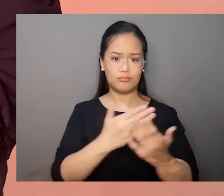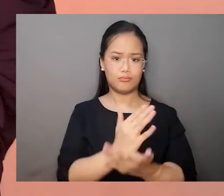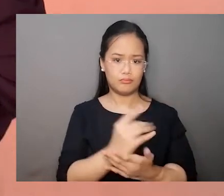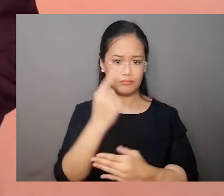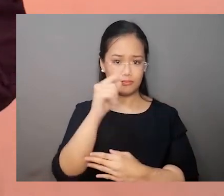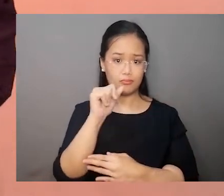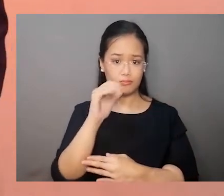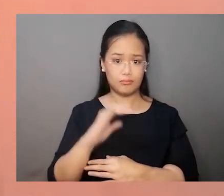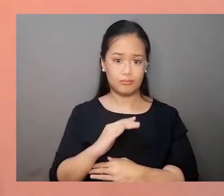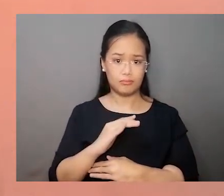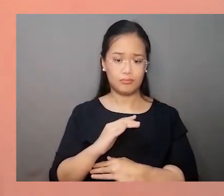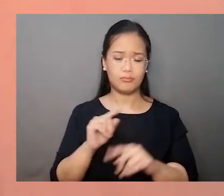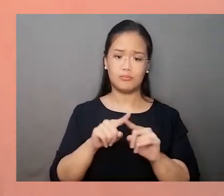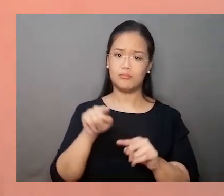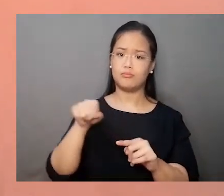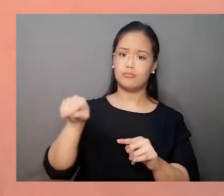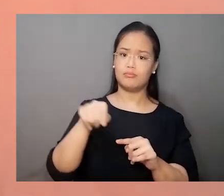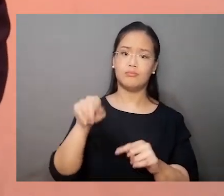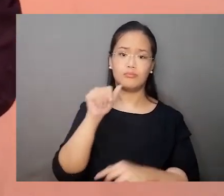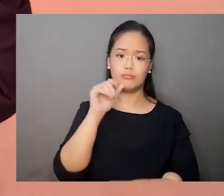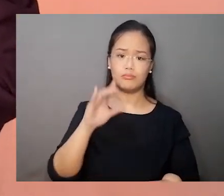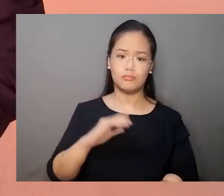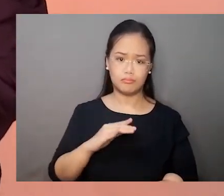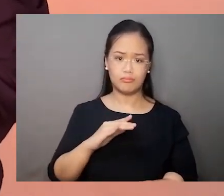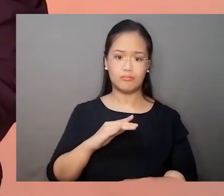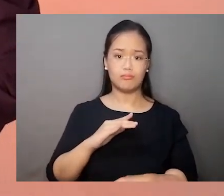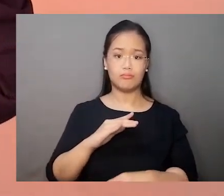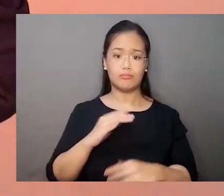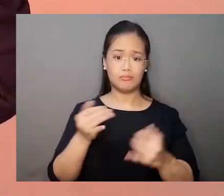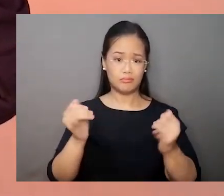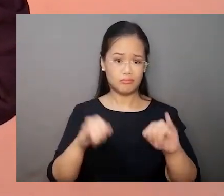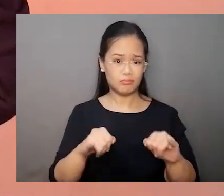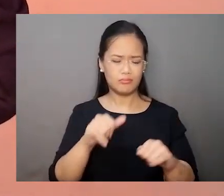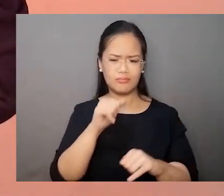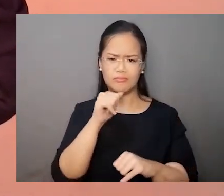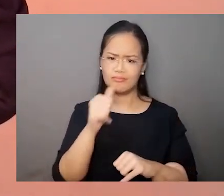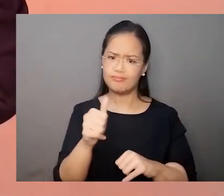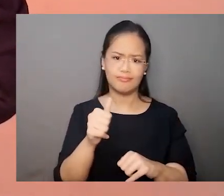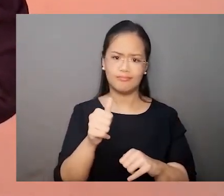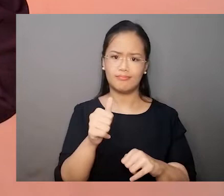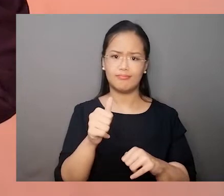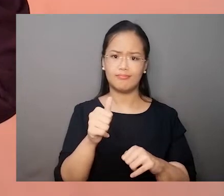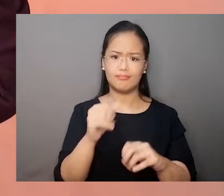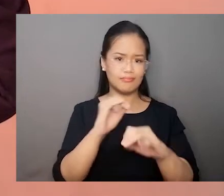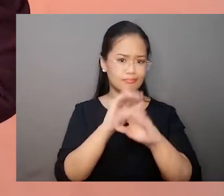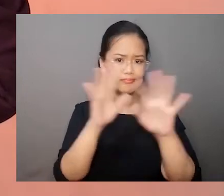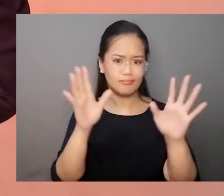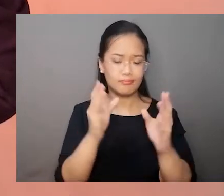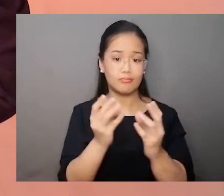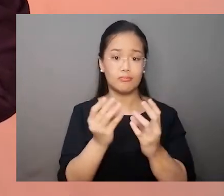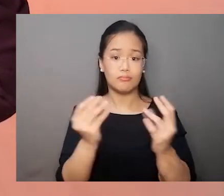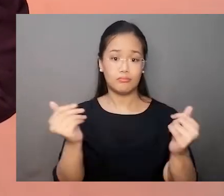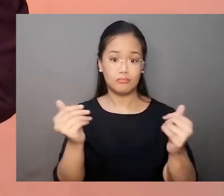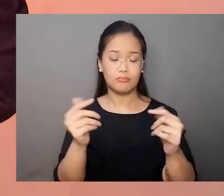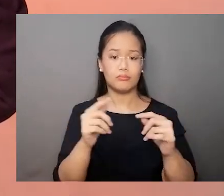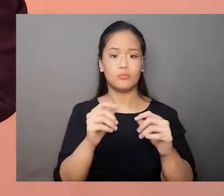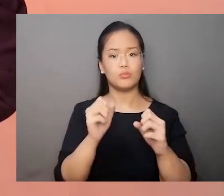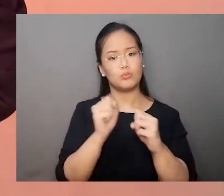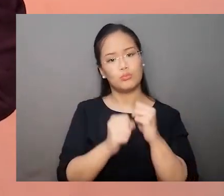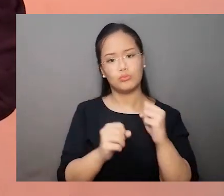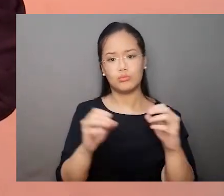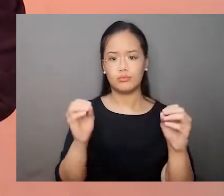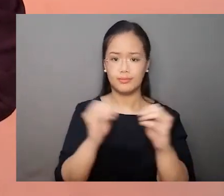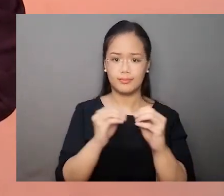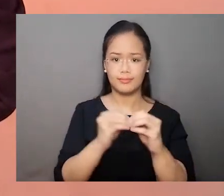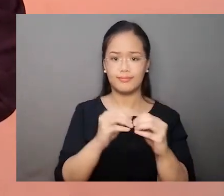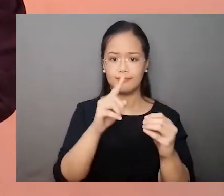women experience does not seem to be squarely be addressed. Thus, discrimination continues, resulting